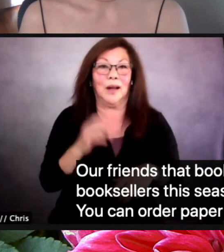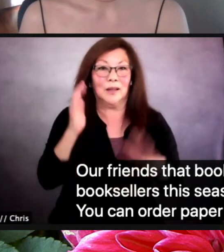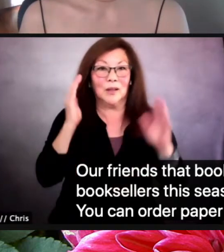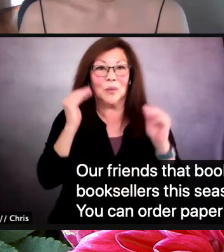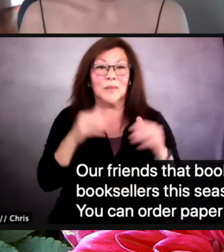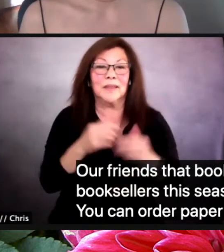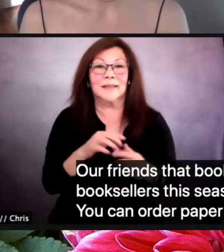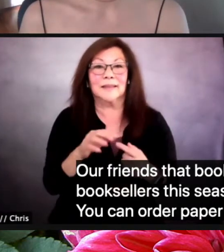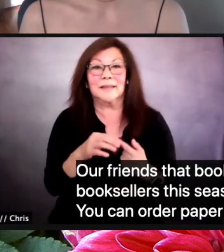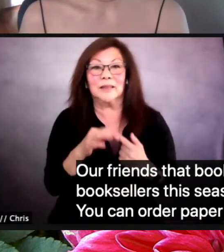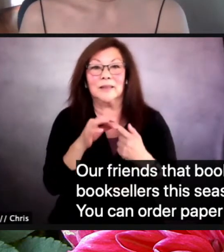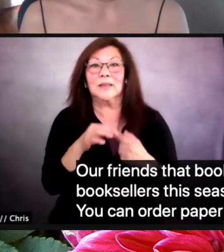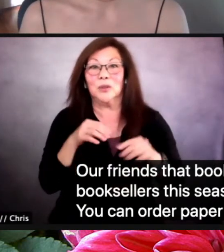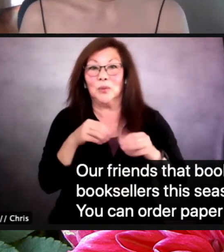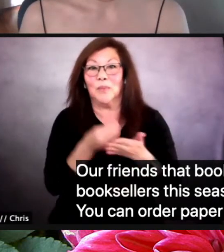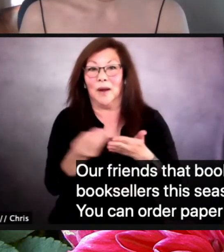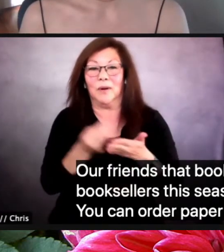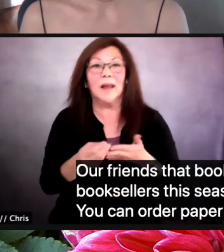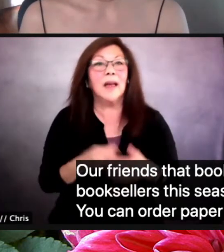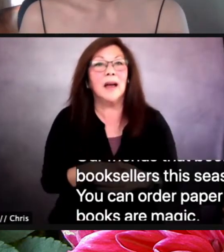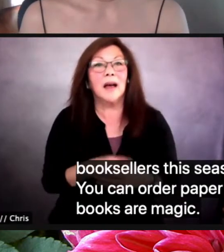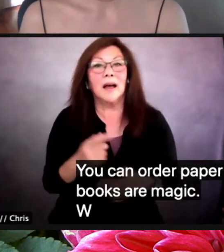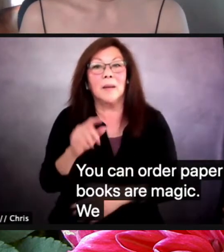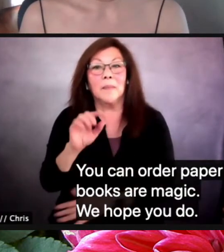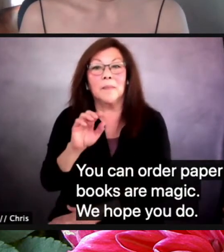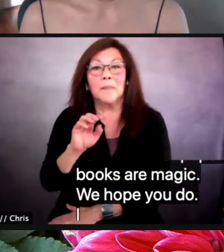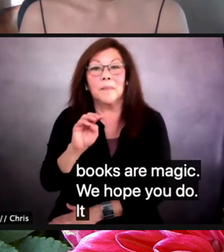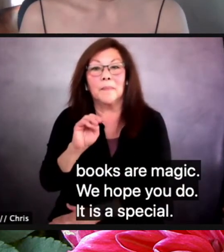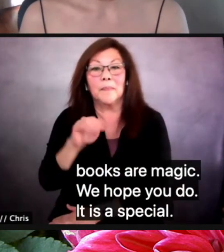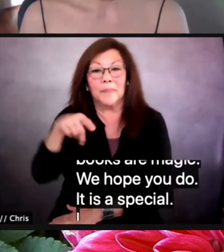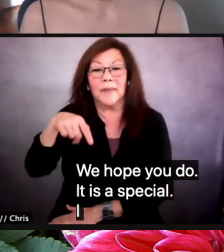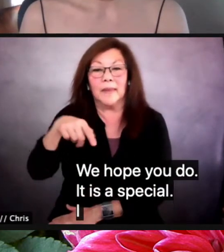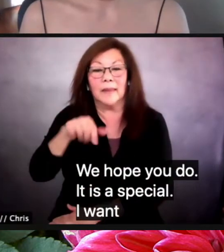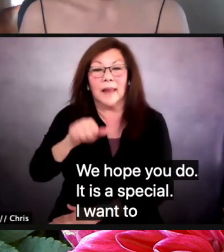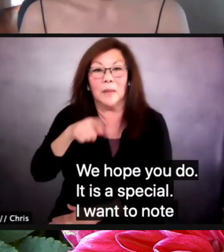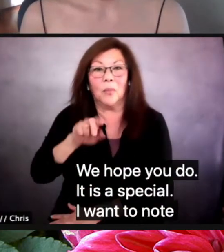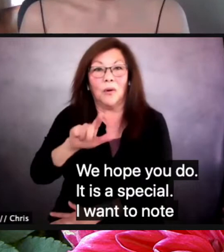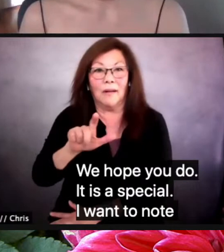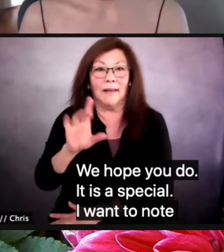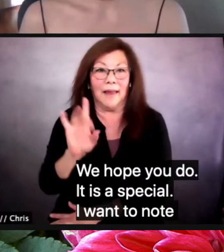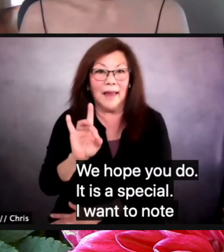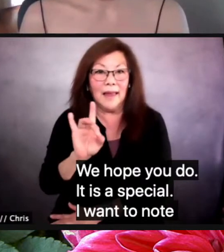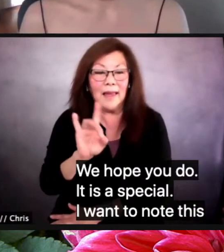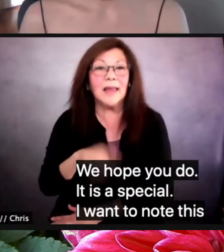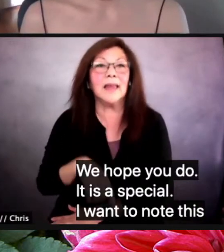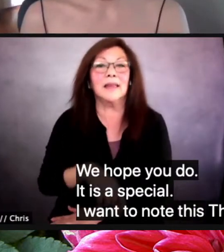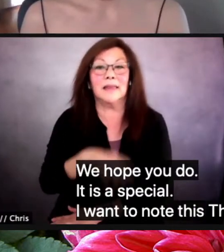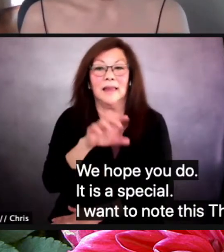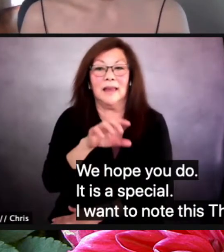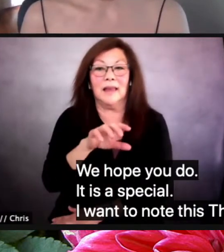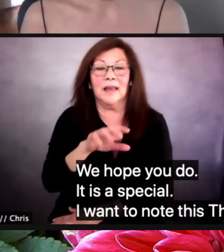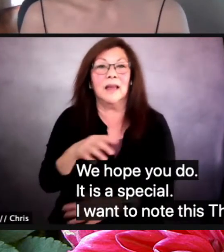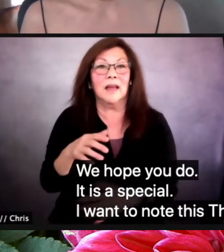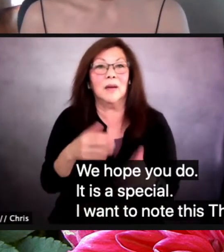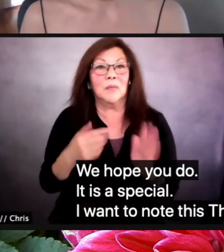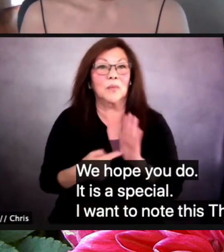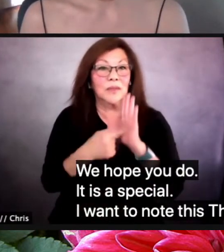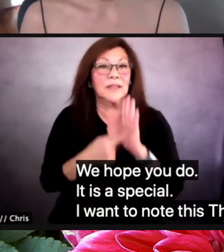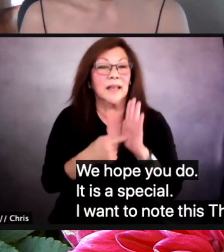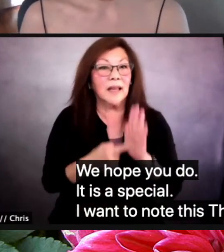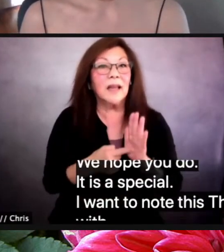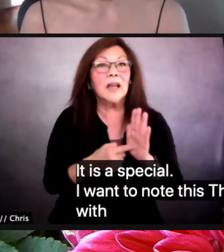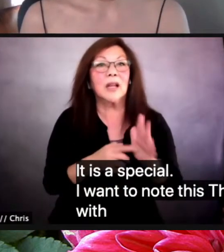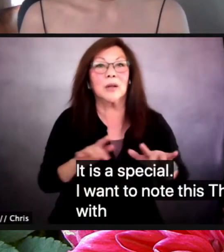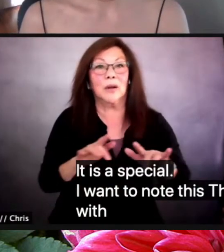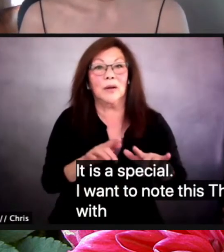this Thursday, April 8th, we've partnered with the incredible poet Tina Chang to present a marathon reading with over 40